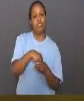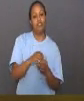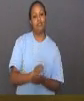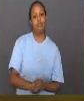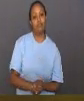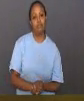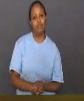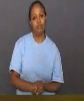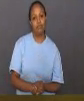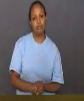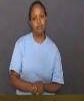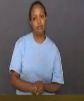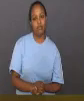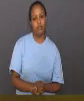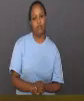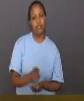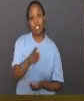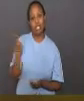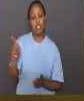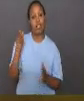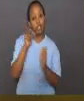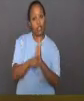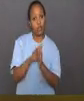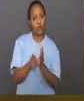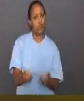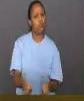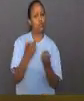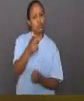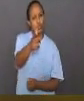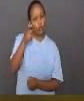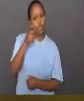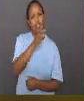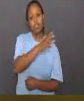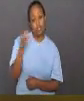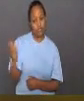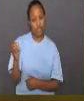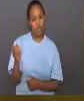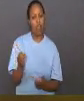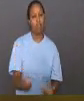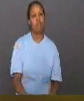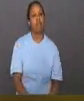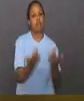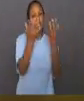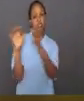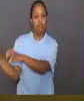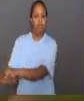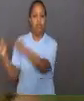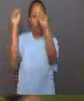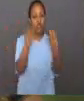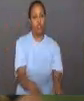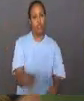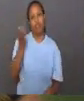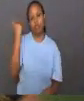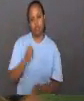countries. They were killed in mass shootings and in gas chambers.